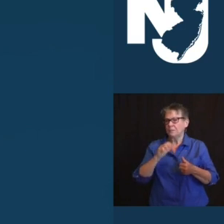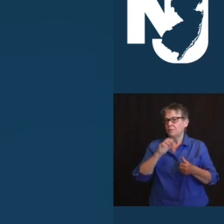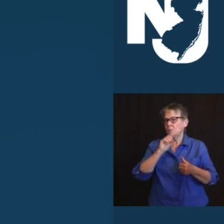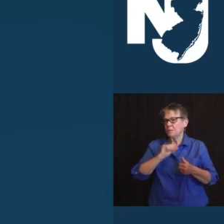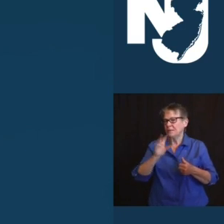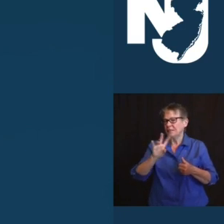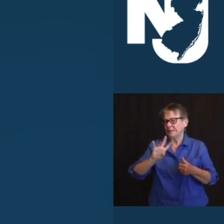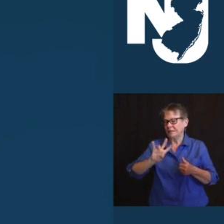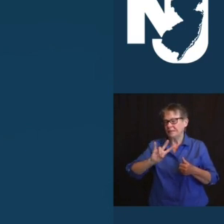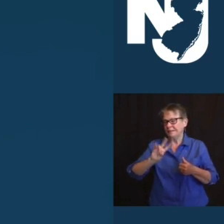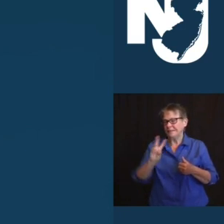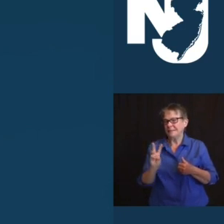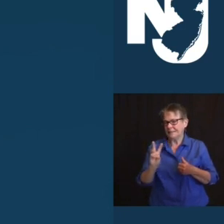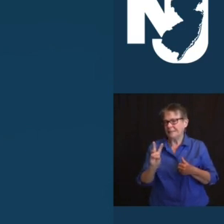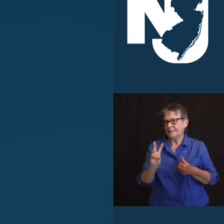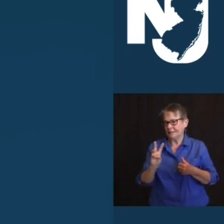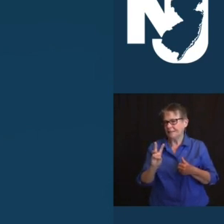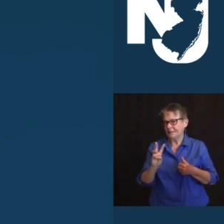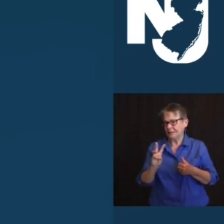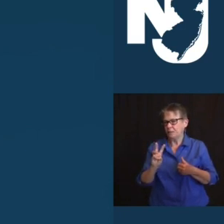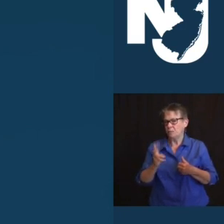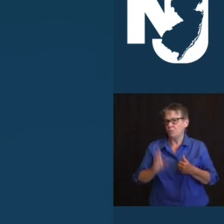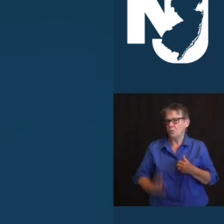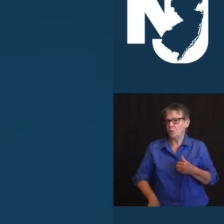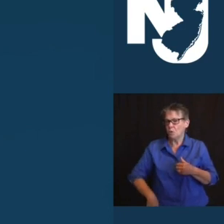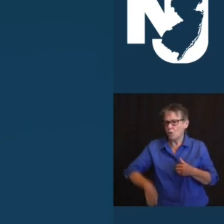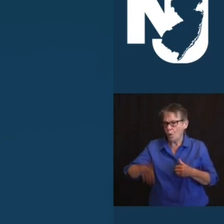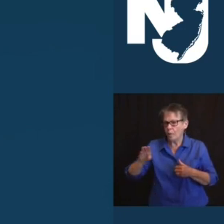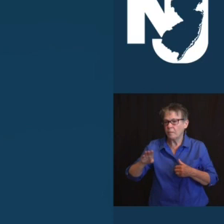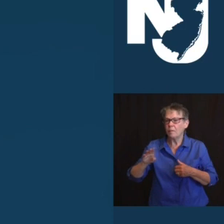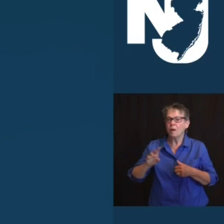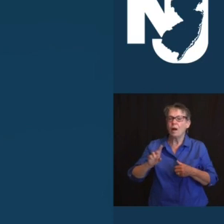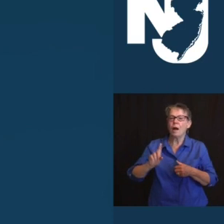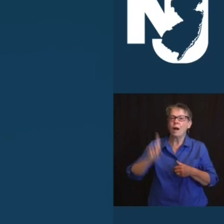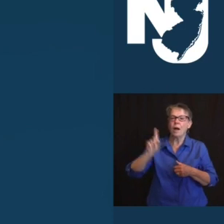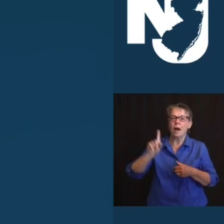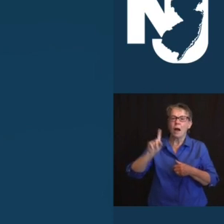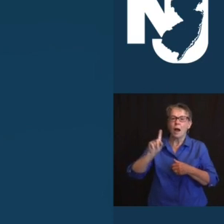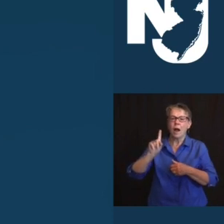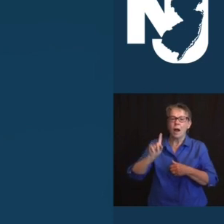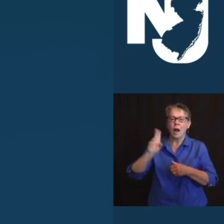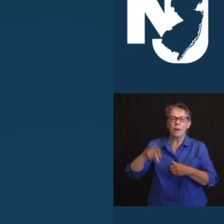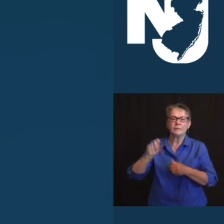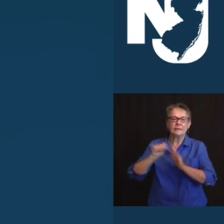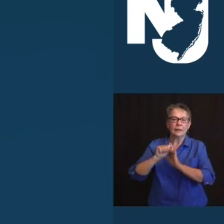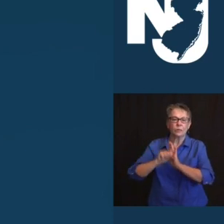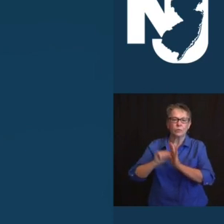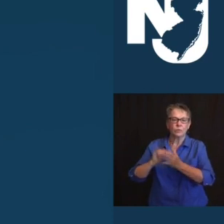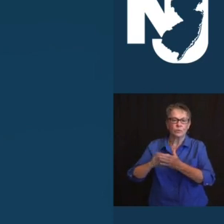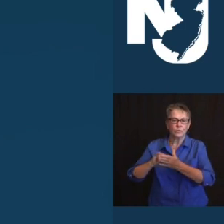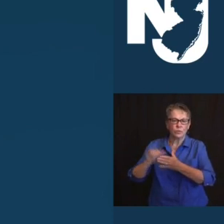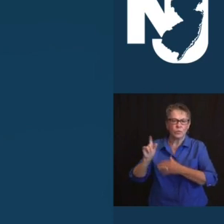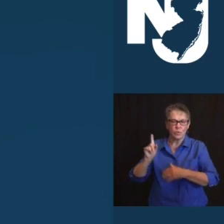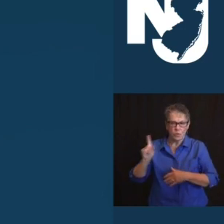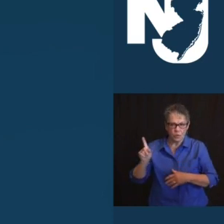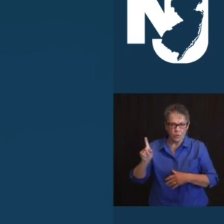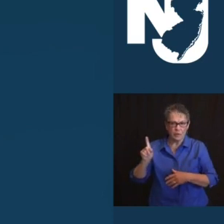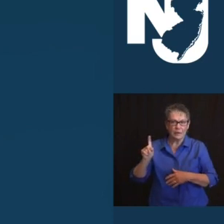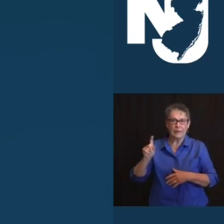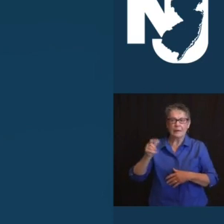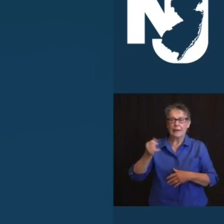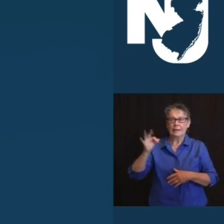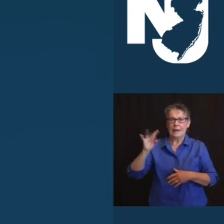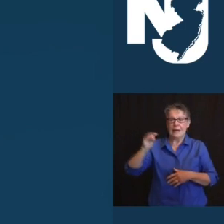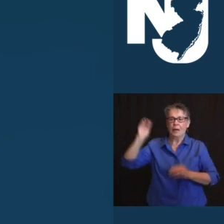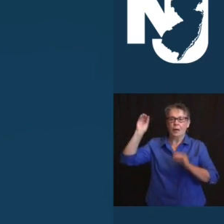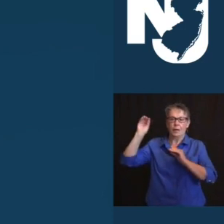She grew up in upstate New York near the shores of Lake Erie, but in 1980, 40 years ago, June moved to South Jersey with her